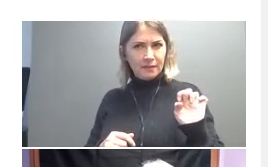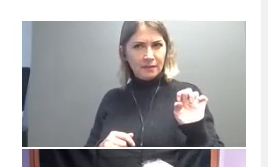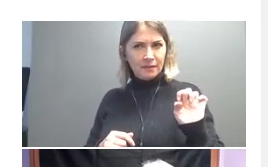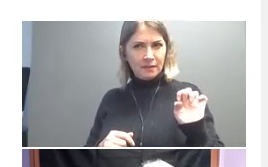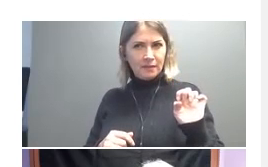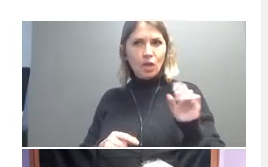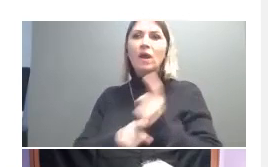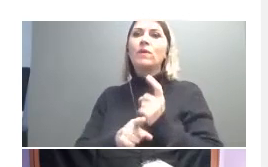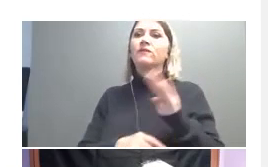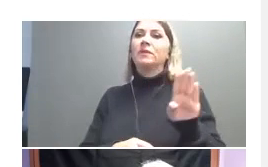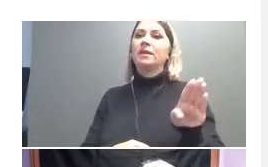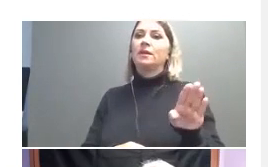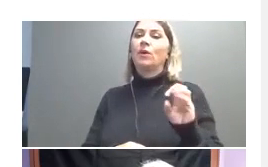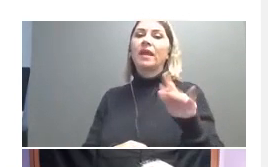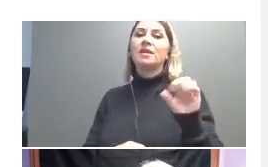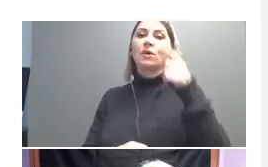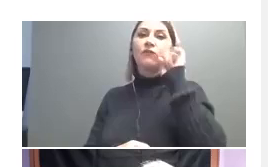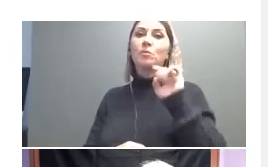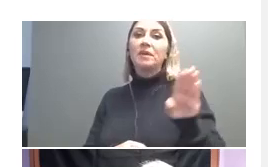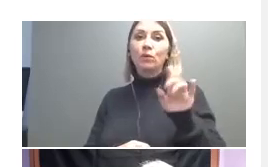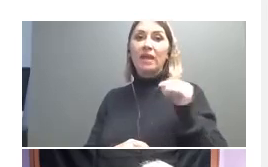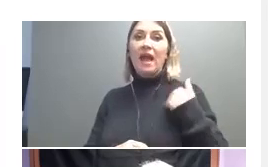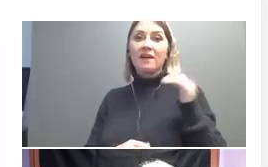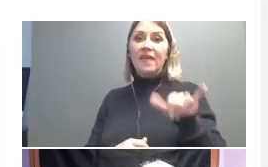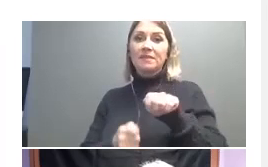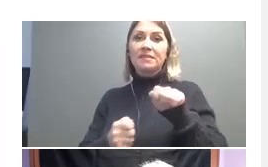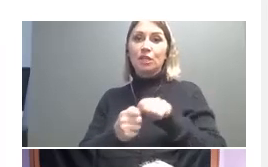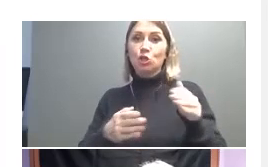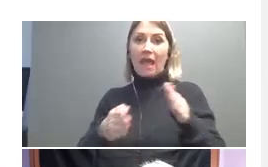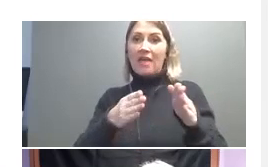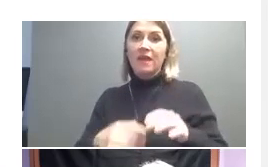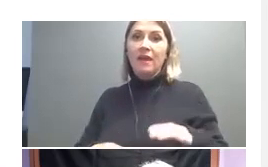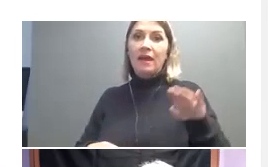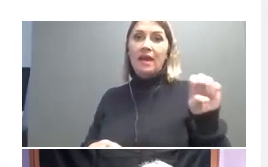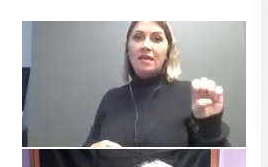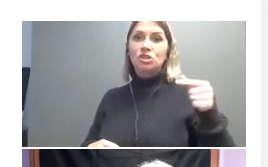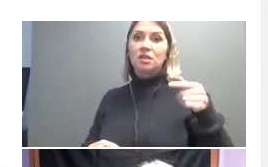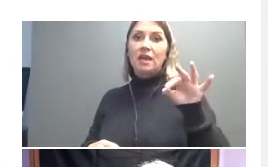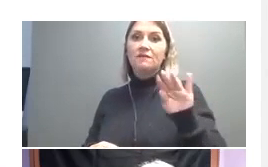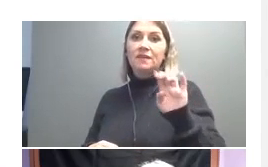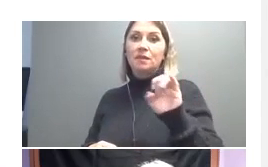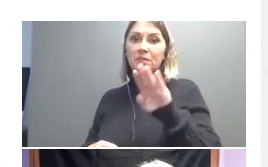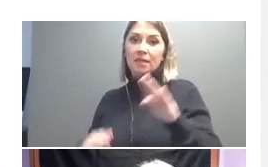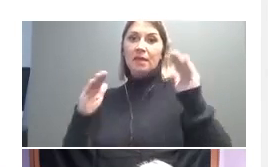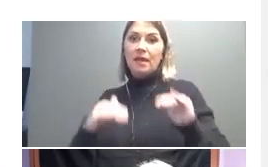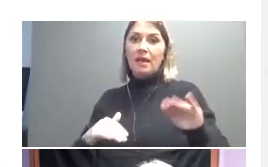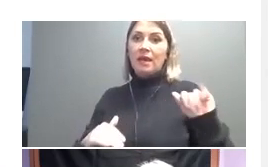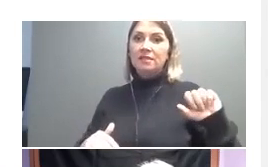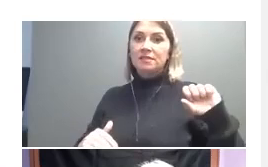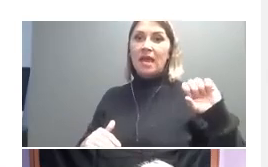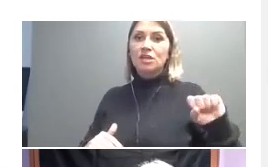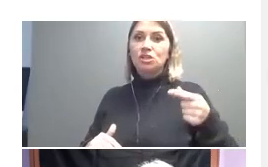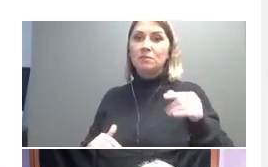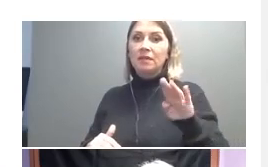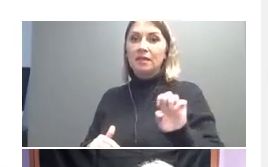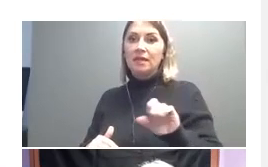Right, for B. Okay. So for B, we have this particular path SGFEB. So we have SGFEB, and then we go to C, that